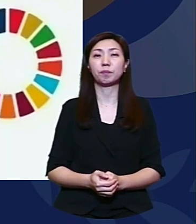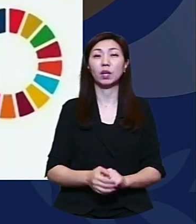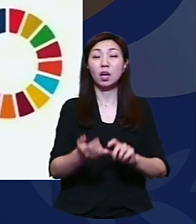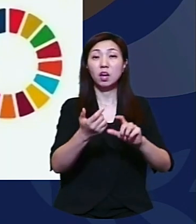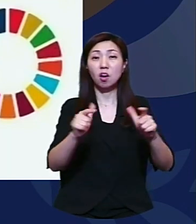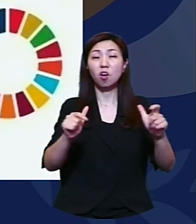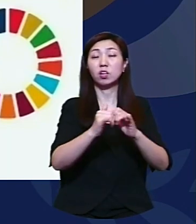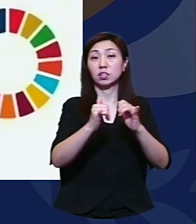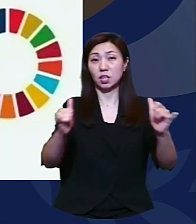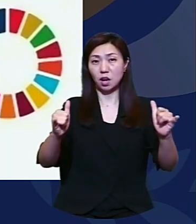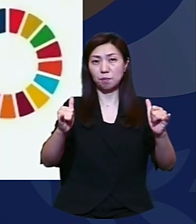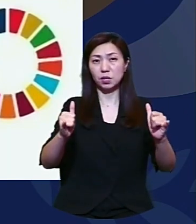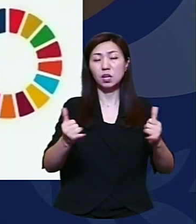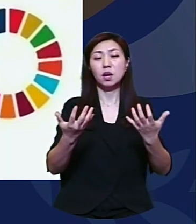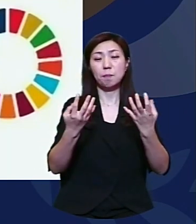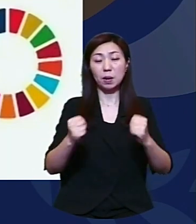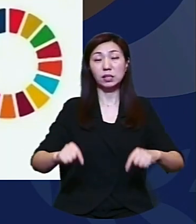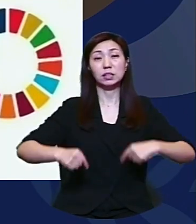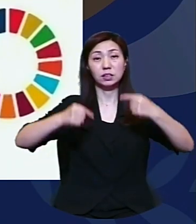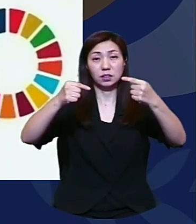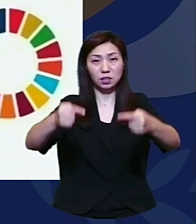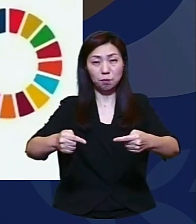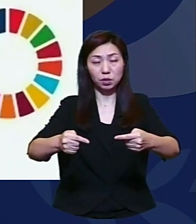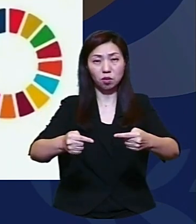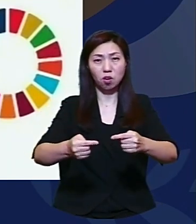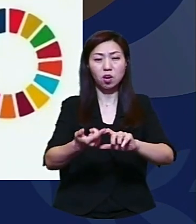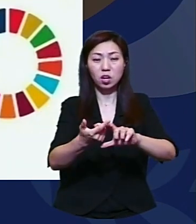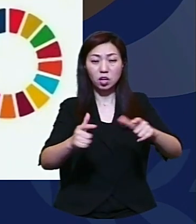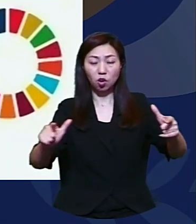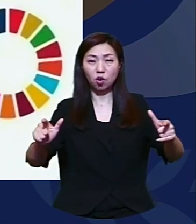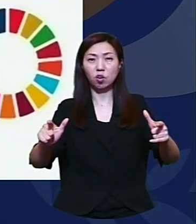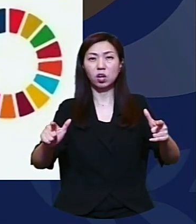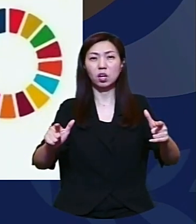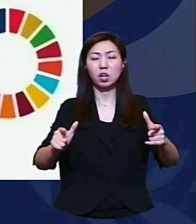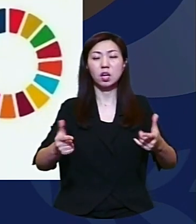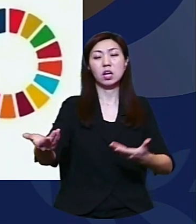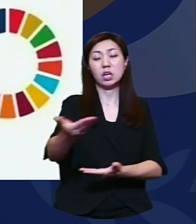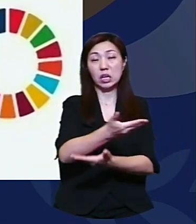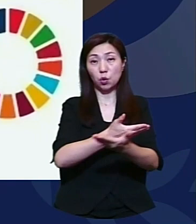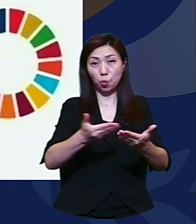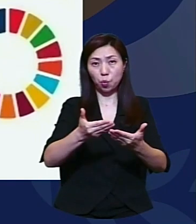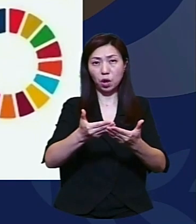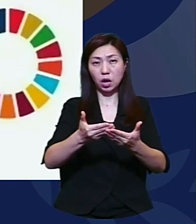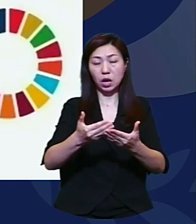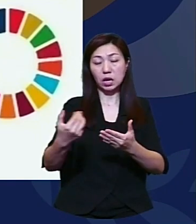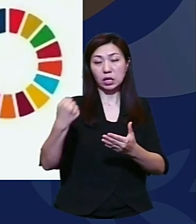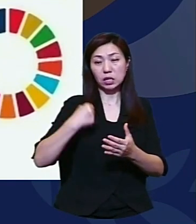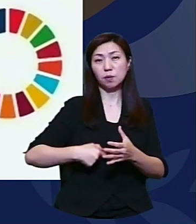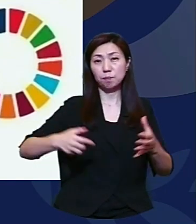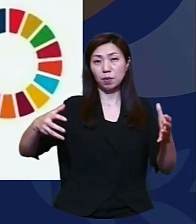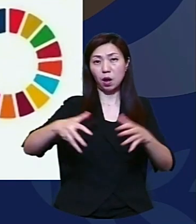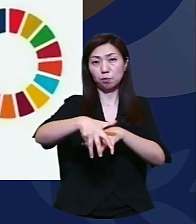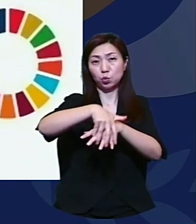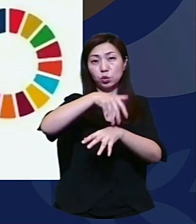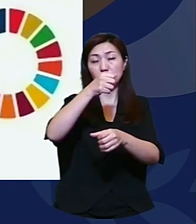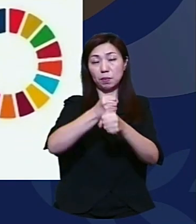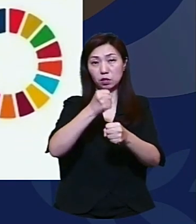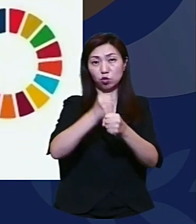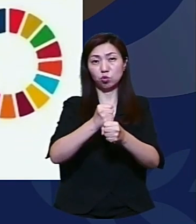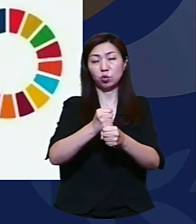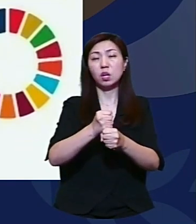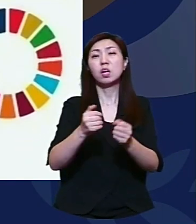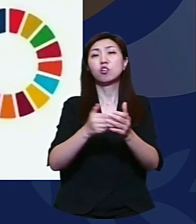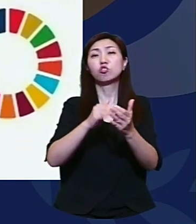empower local people with the digital skills that will help them to improve their lives while of course growing national